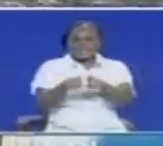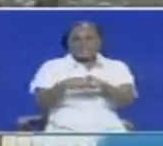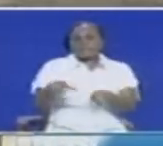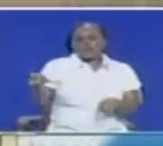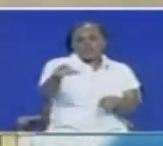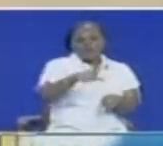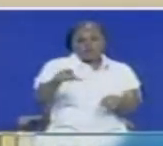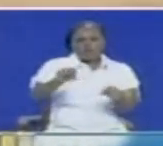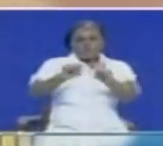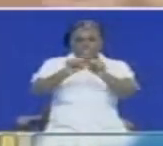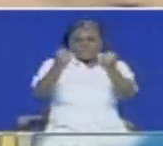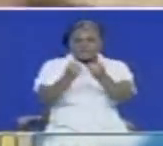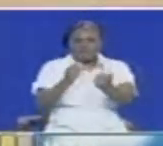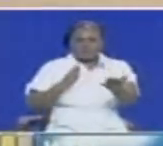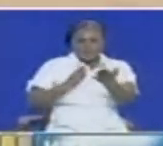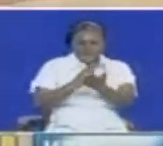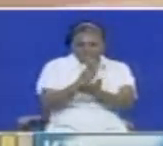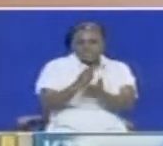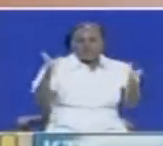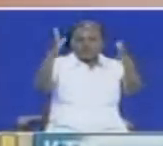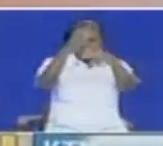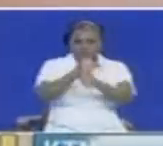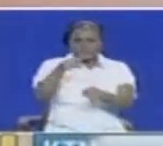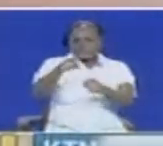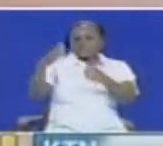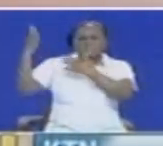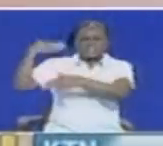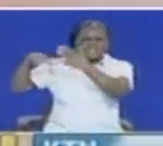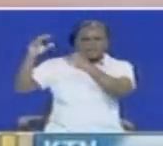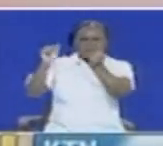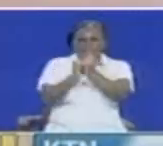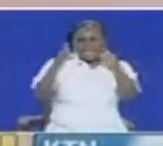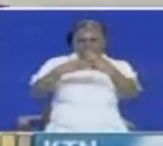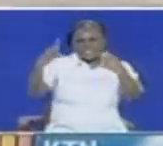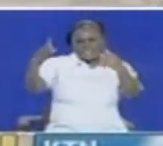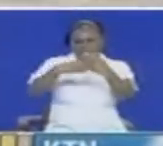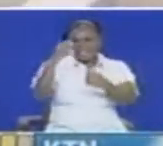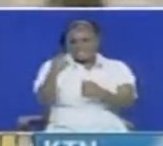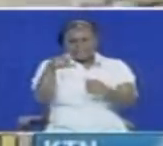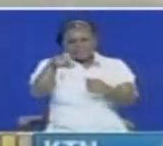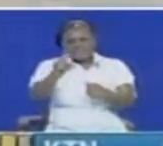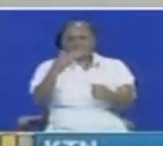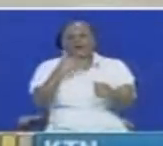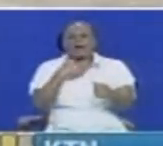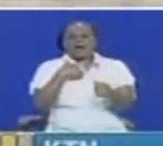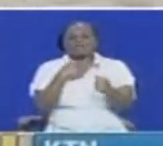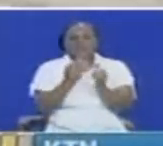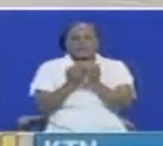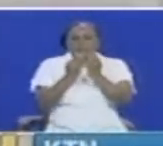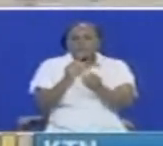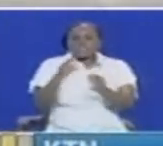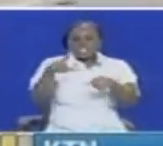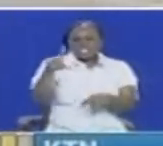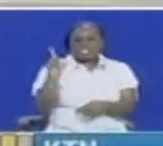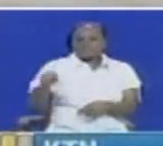rights organization, the bad blood dates back to the mid-80s when large-scale salt mining companies bought huge parcels of land